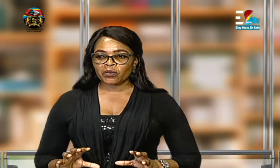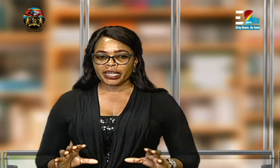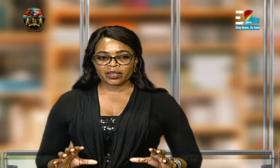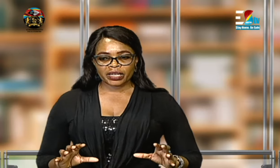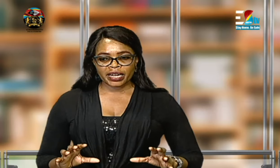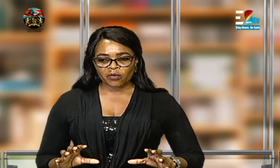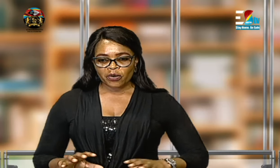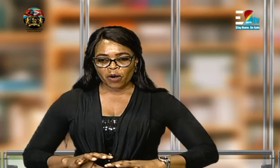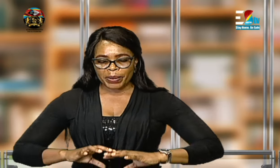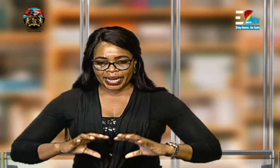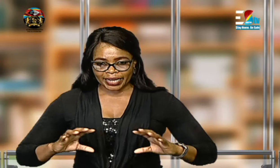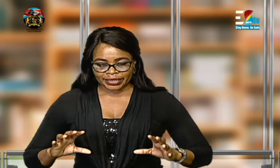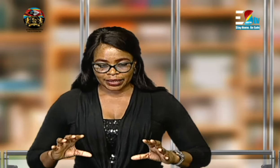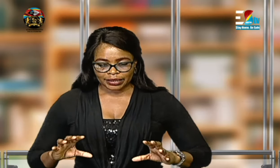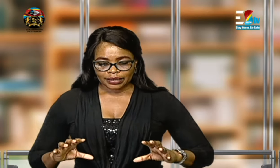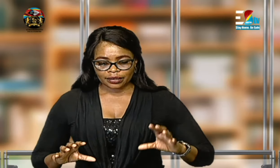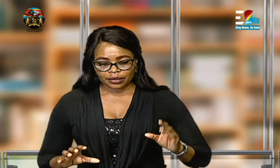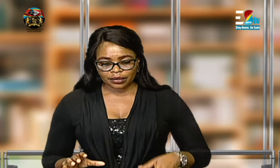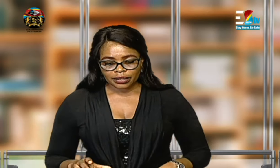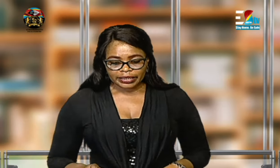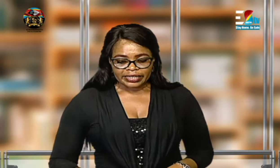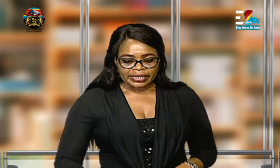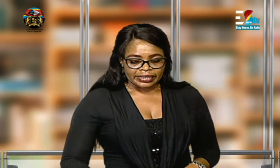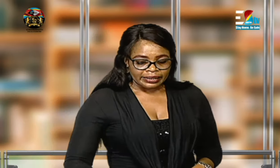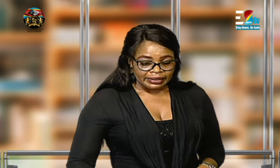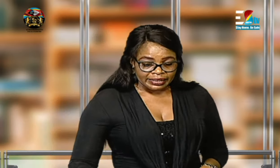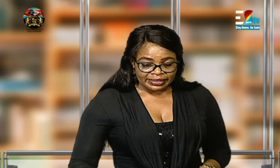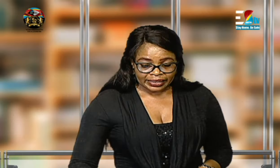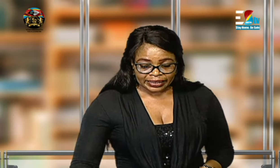kwendeka naku kwaphela kanje